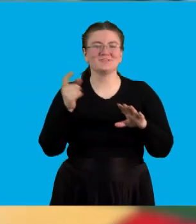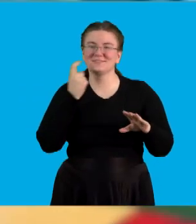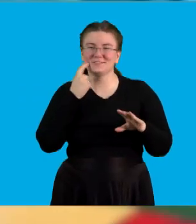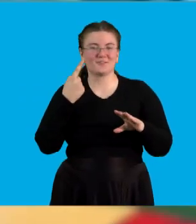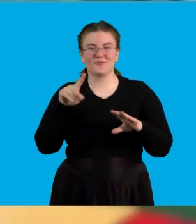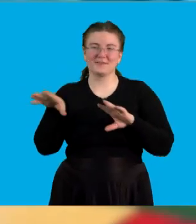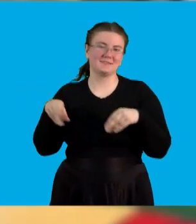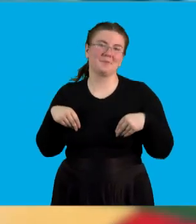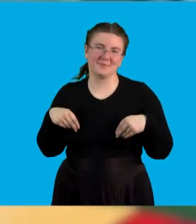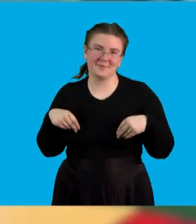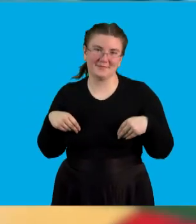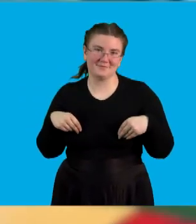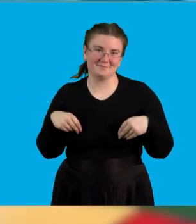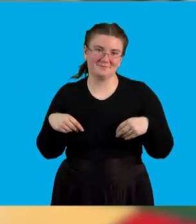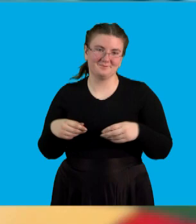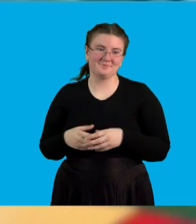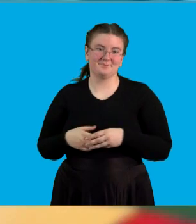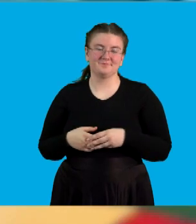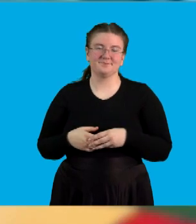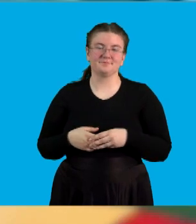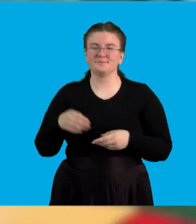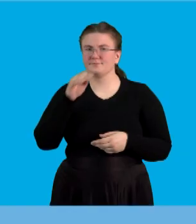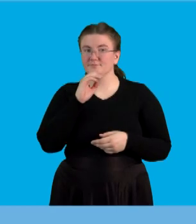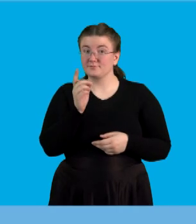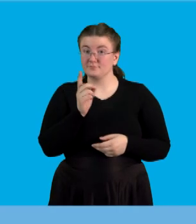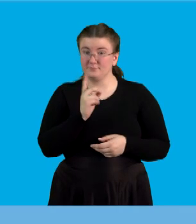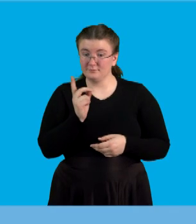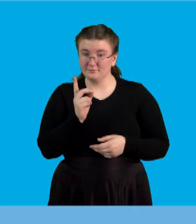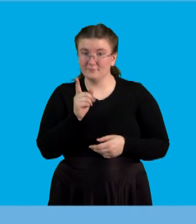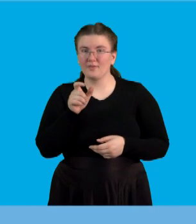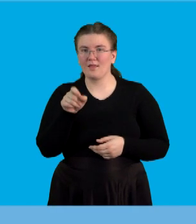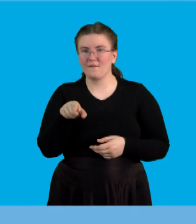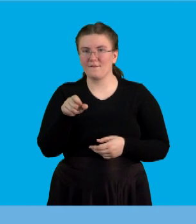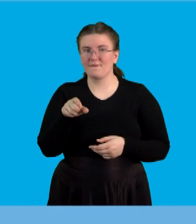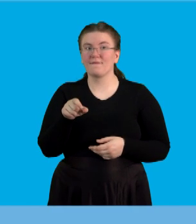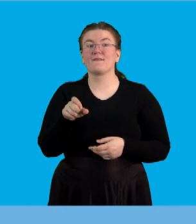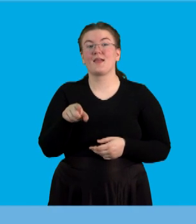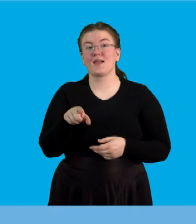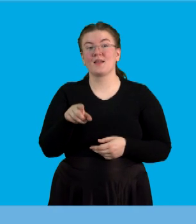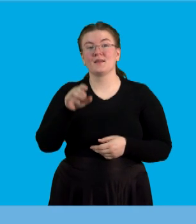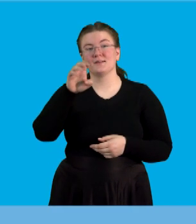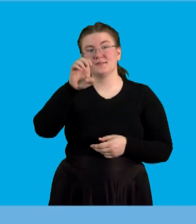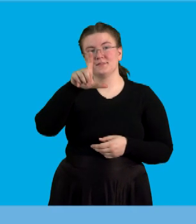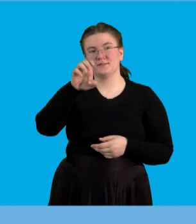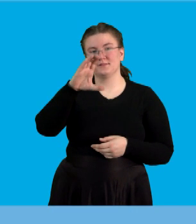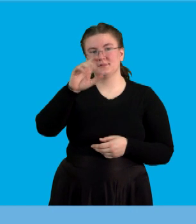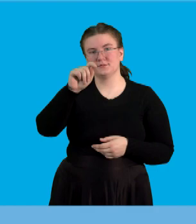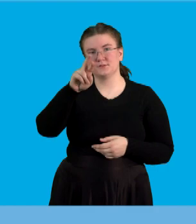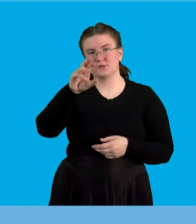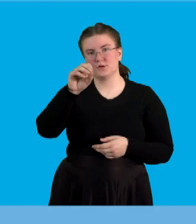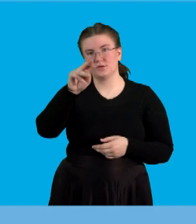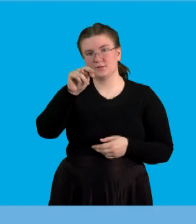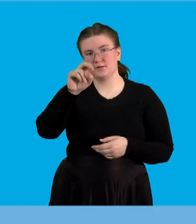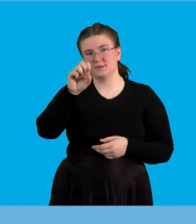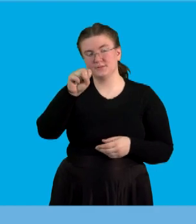it to pass through. So therefore, they are said to resist the movement of electrons. So these electrons